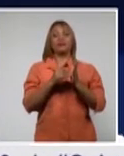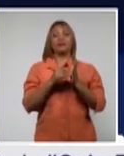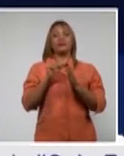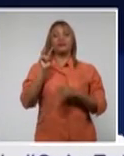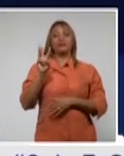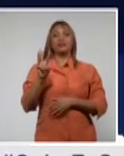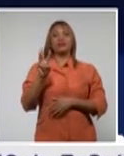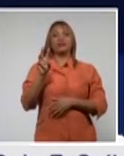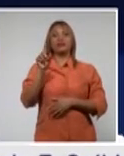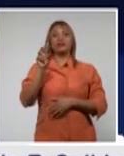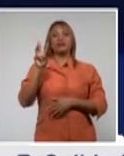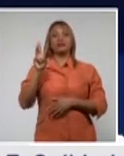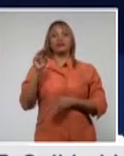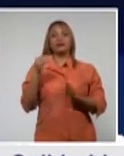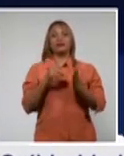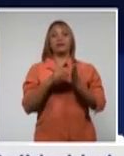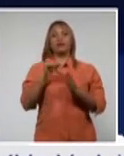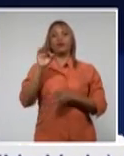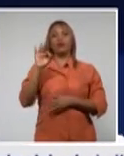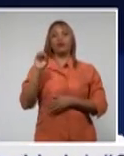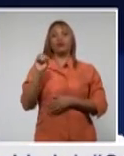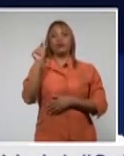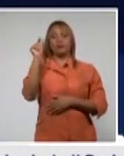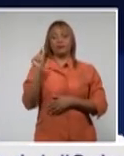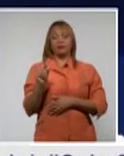5,313,080 and